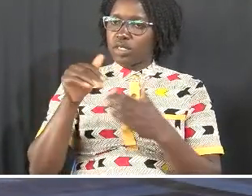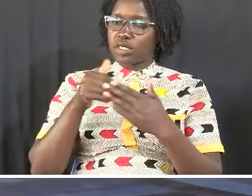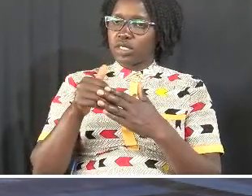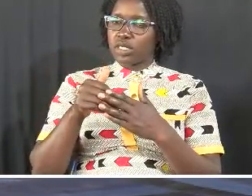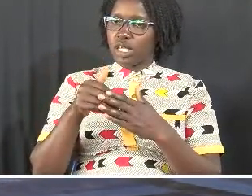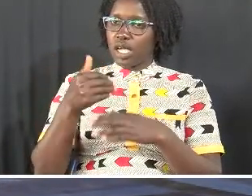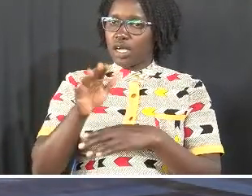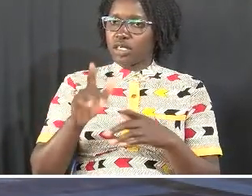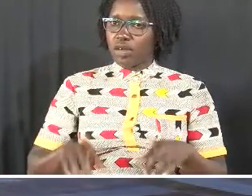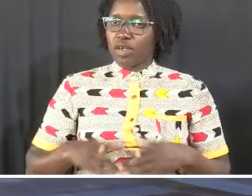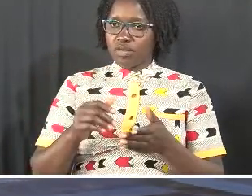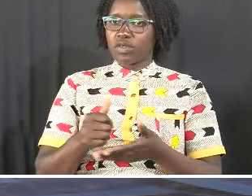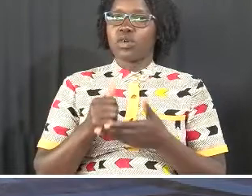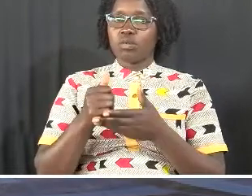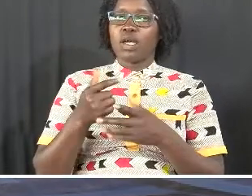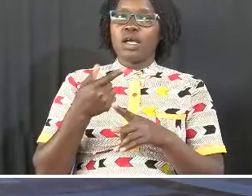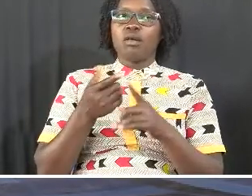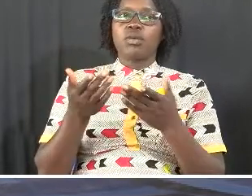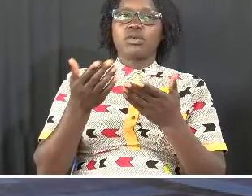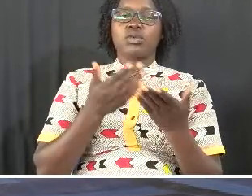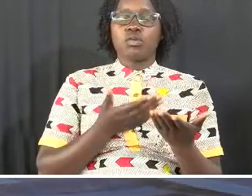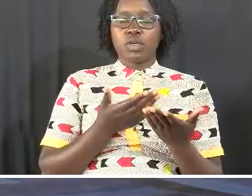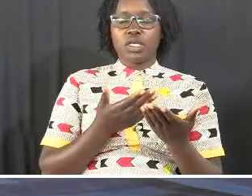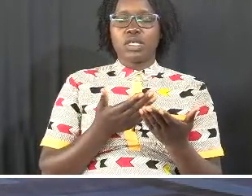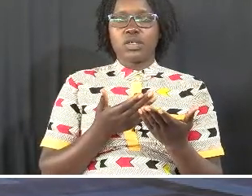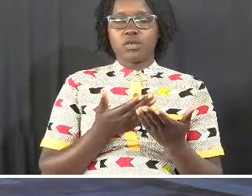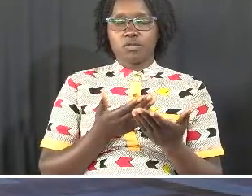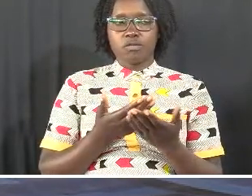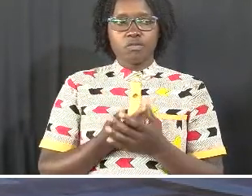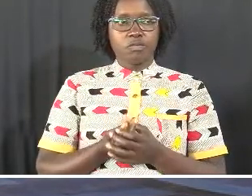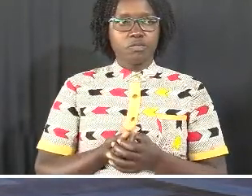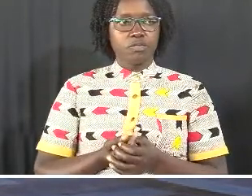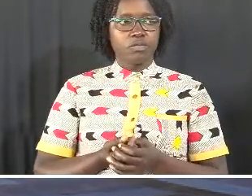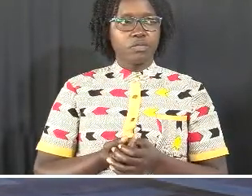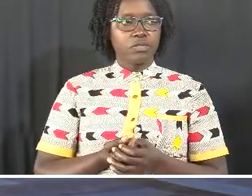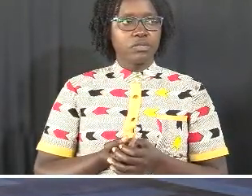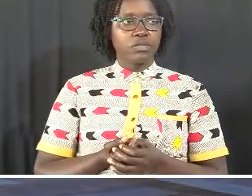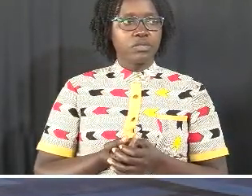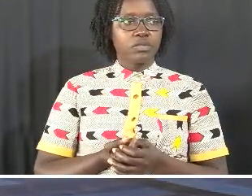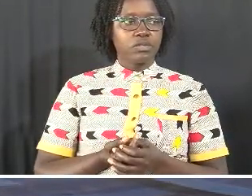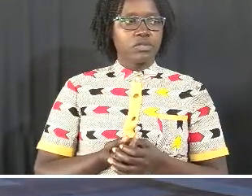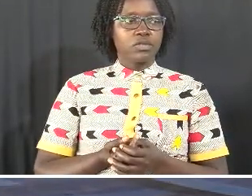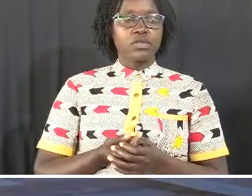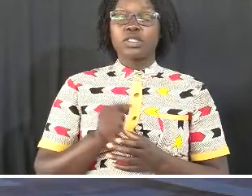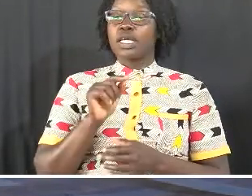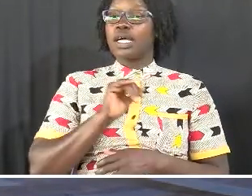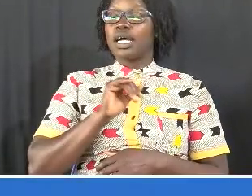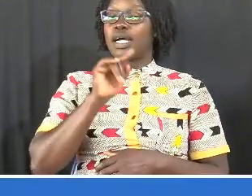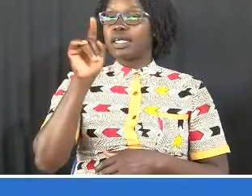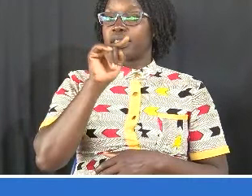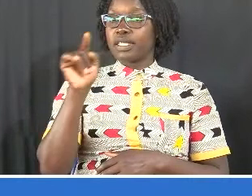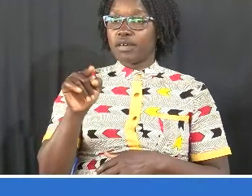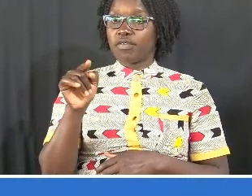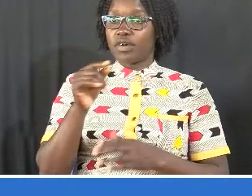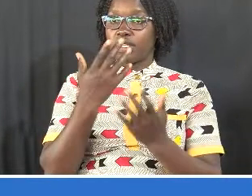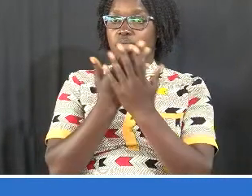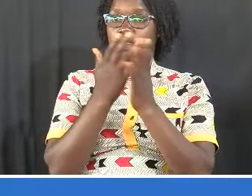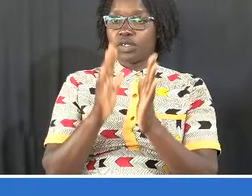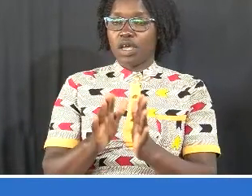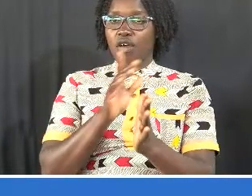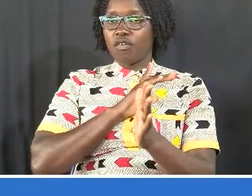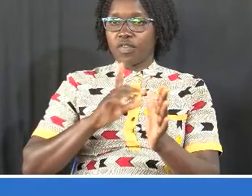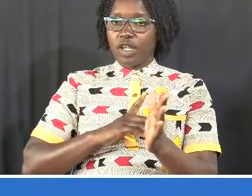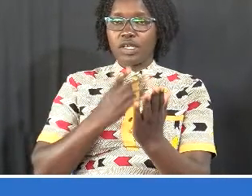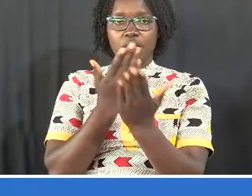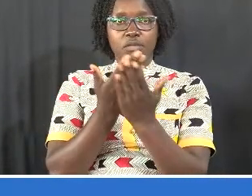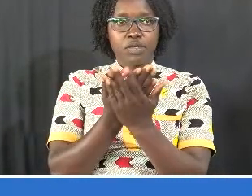help, we bring havoc instead into their lives. I, therefore, the prisoner of the Lord,